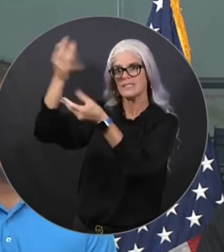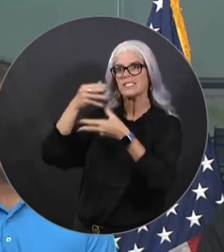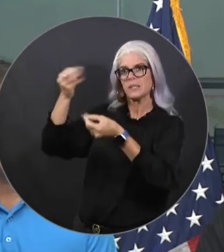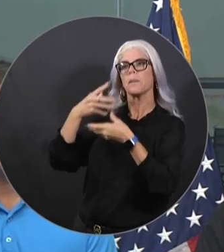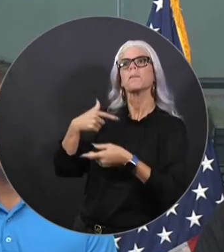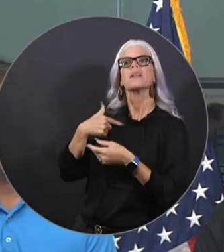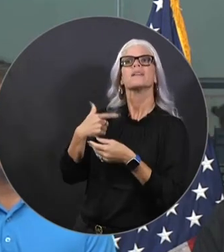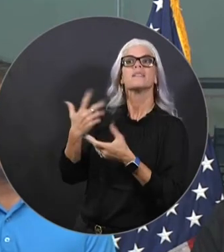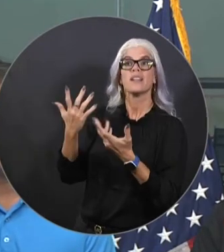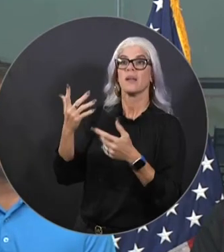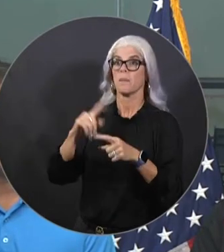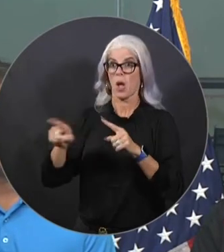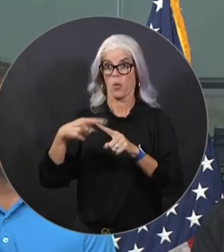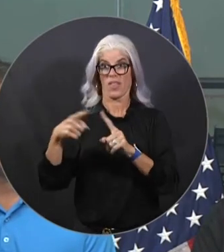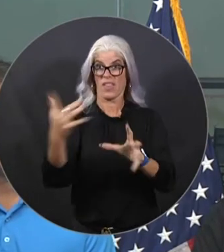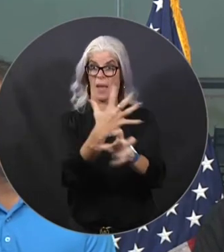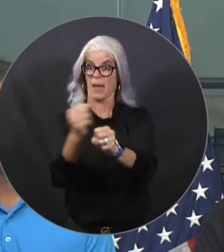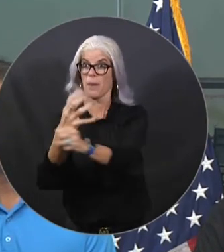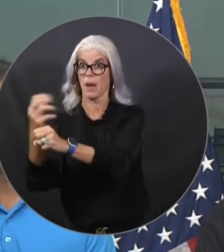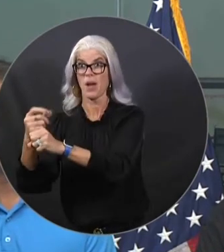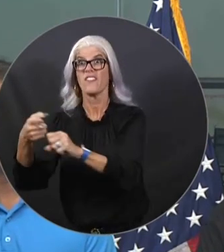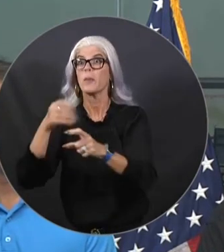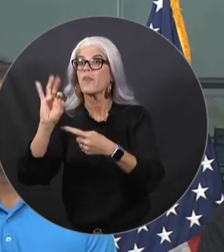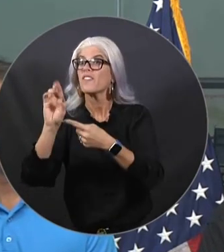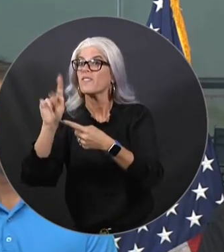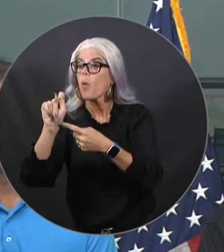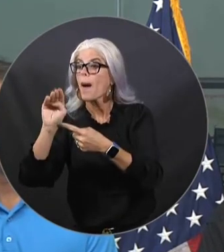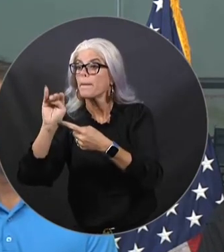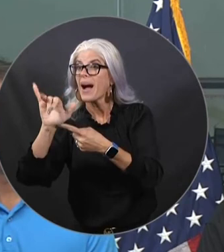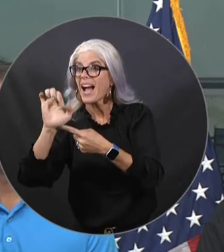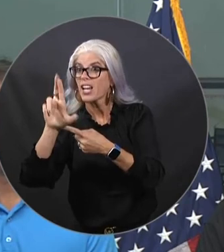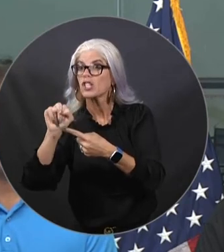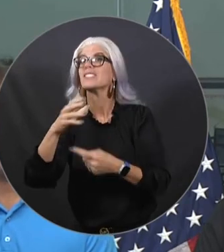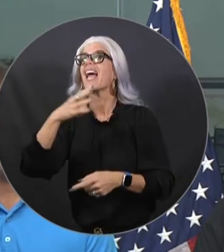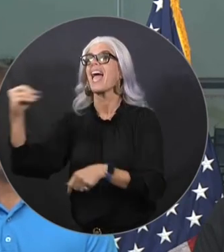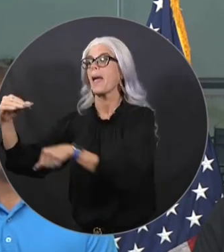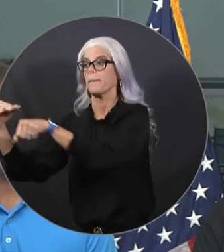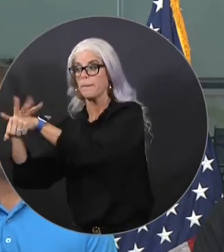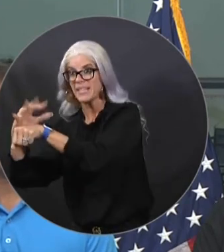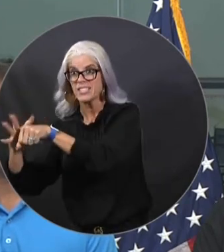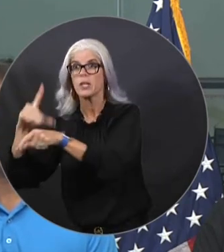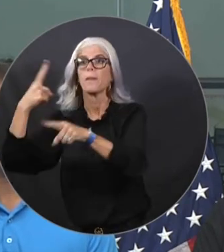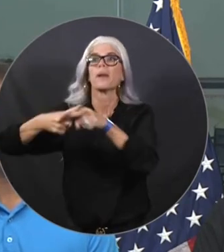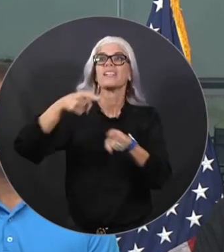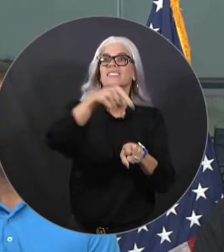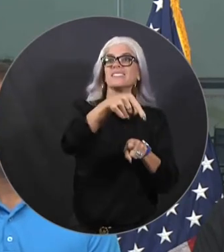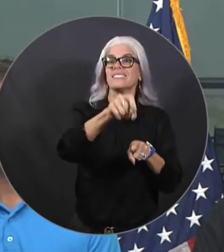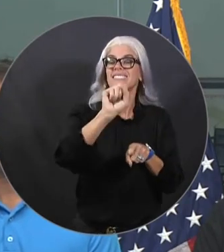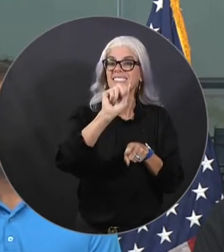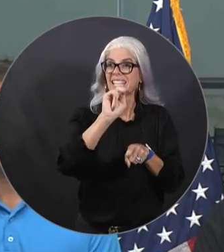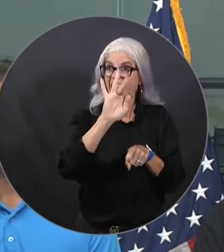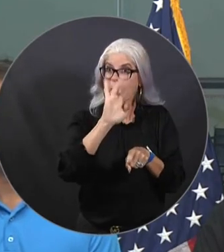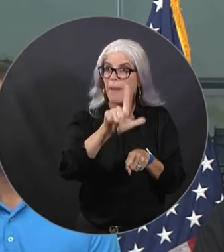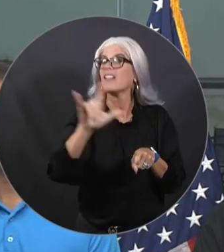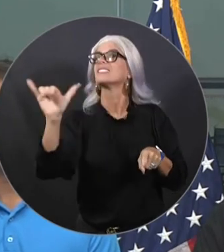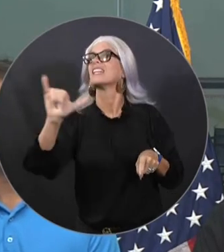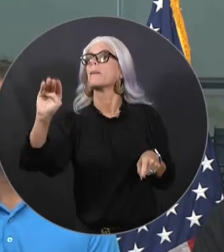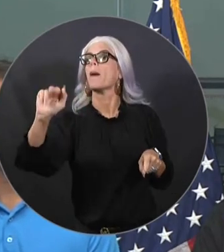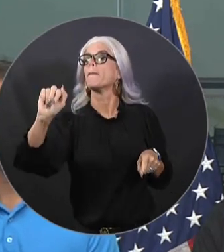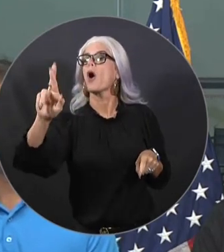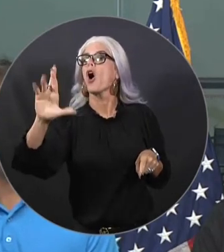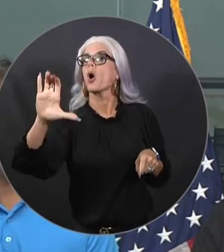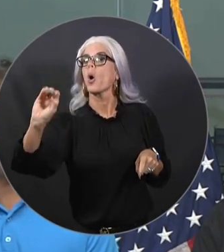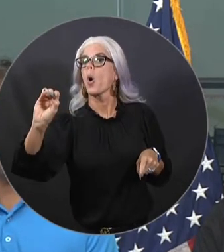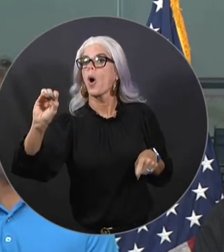places like Fort Myers, Fort Myers Beach, Sanibel, Marco Island, as well as the barrier islands in Charlotte County.